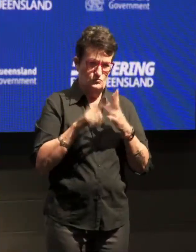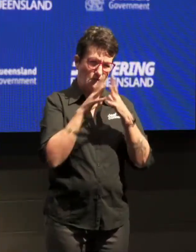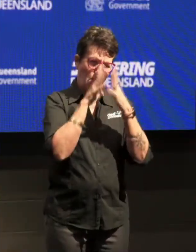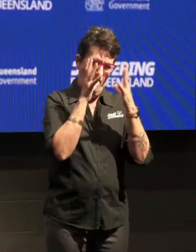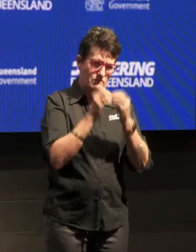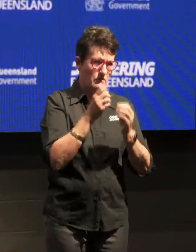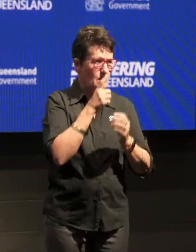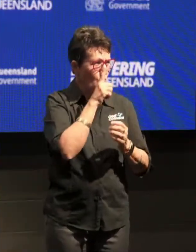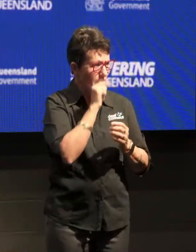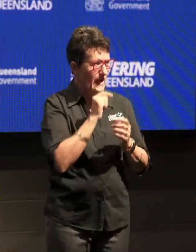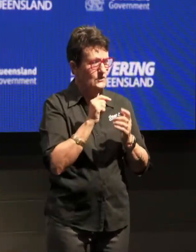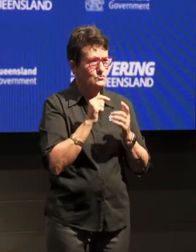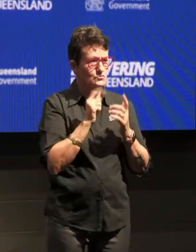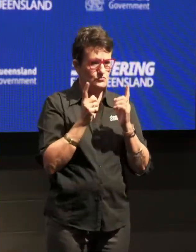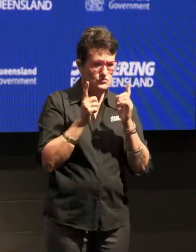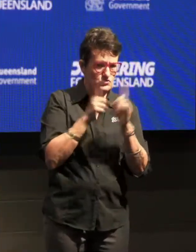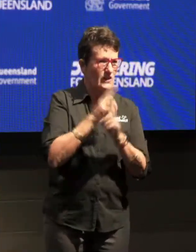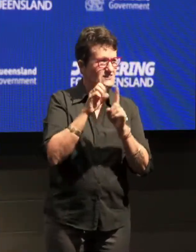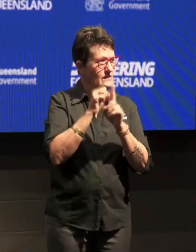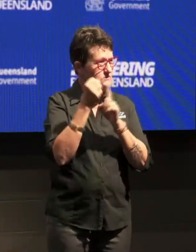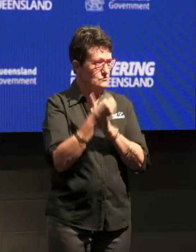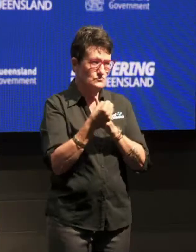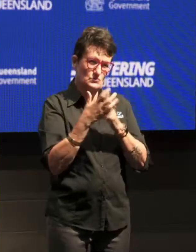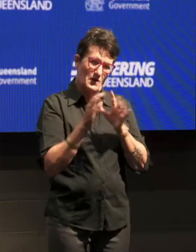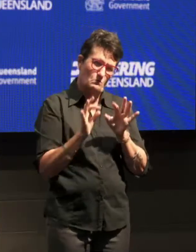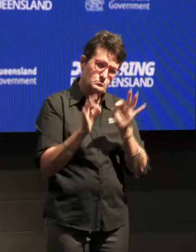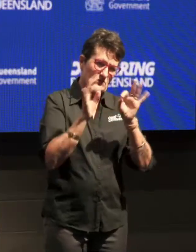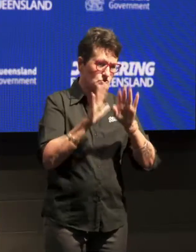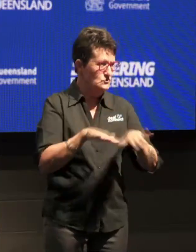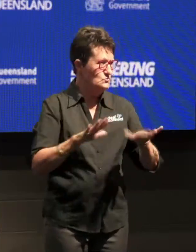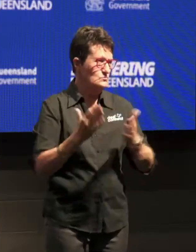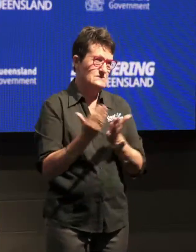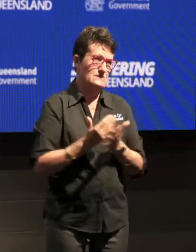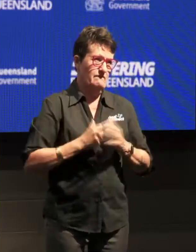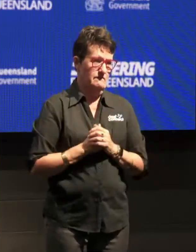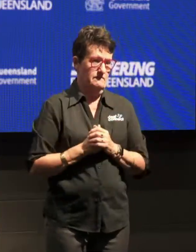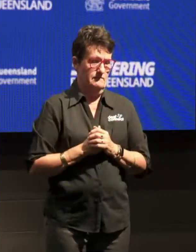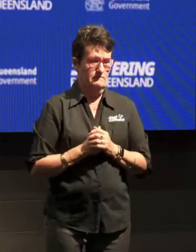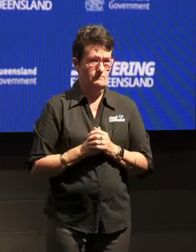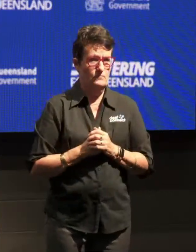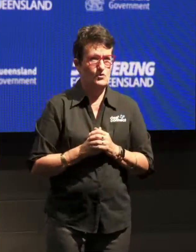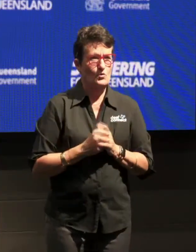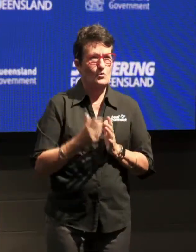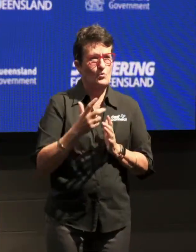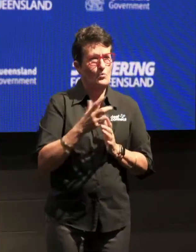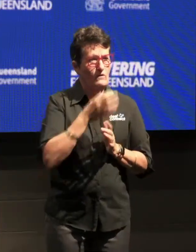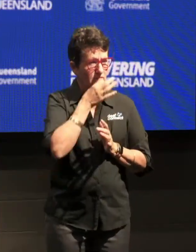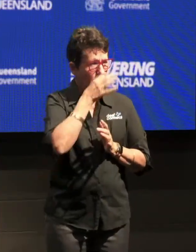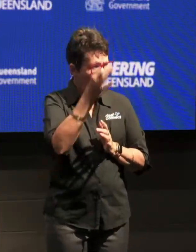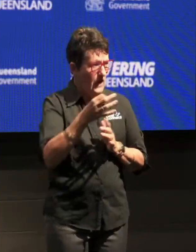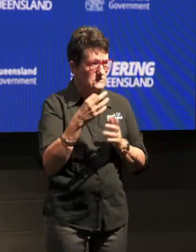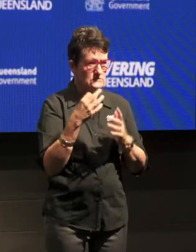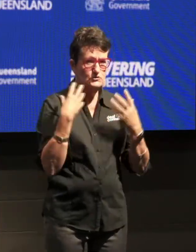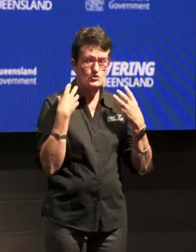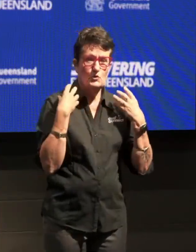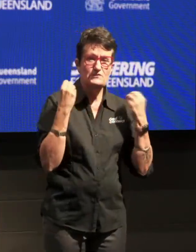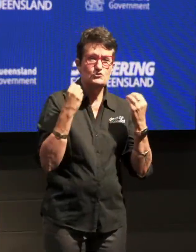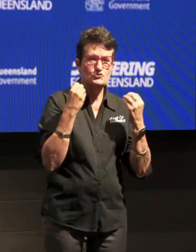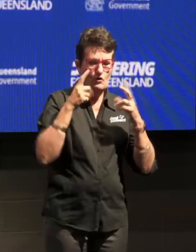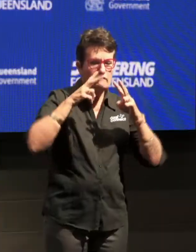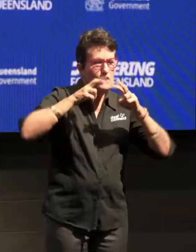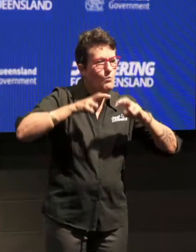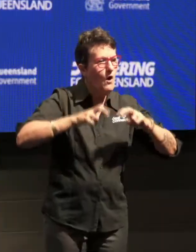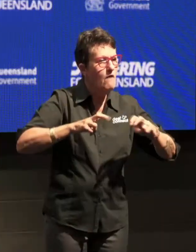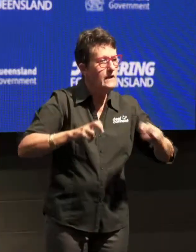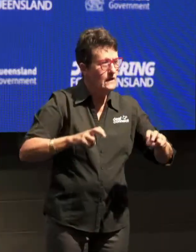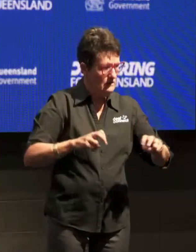can to try and create a situation where our most precious are kept safe. We called a commission of inquiry very shortly after coming to government, so that's